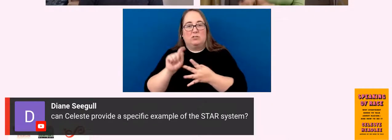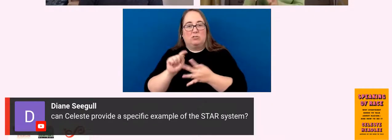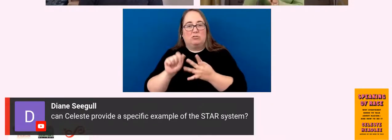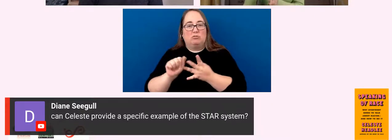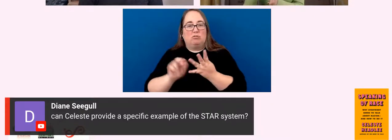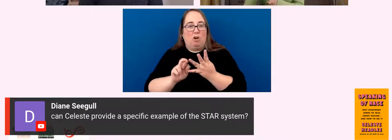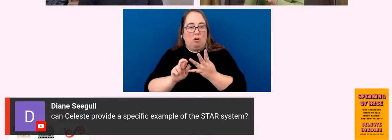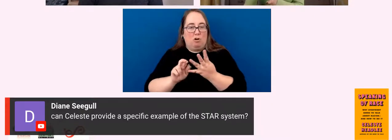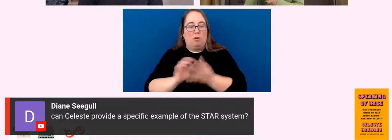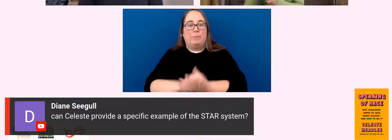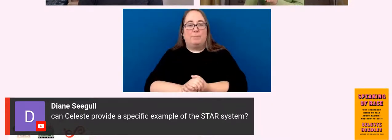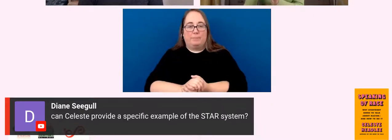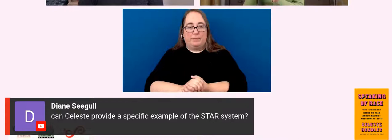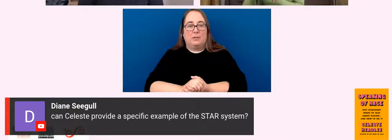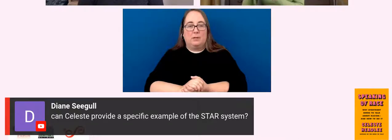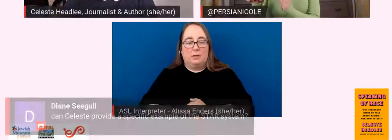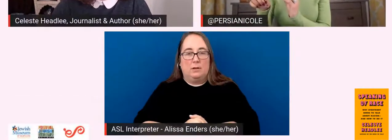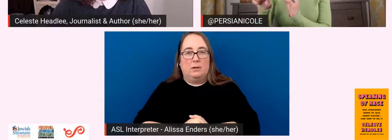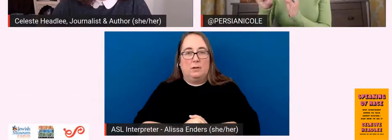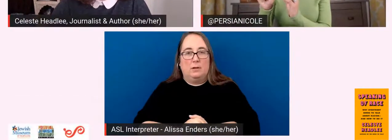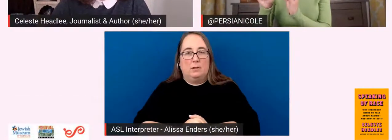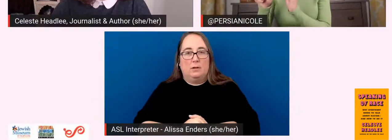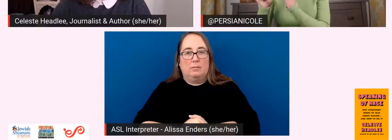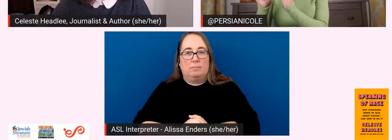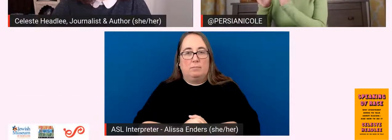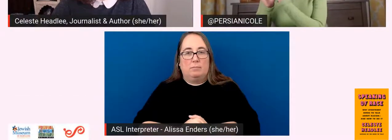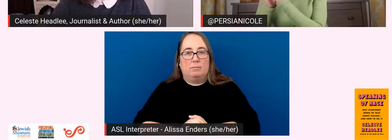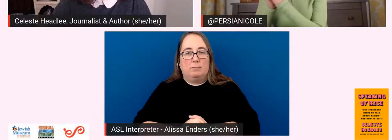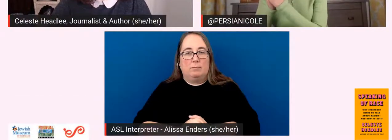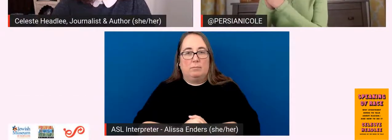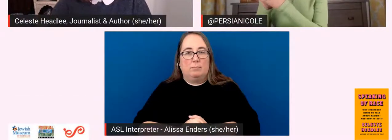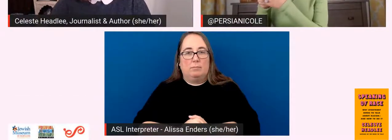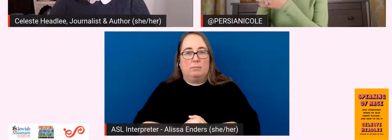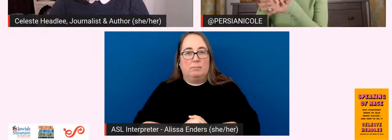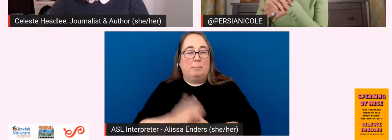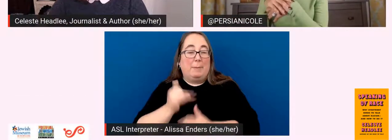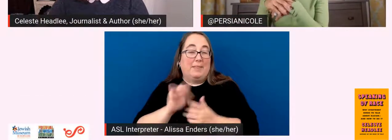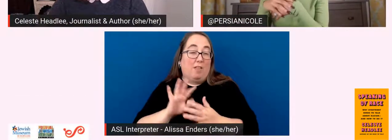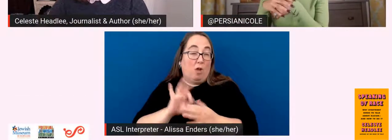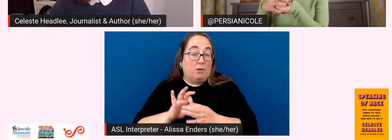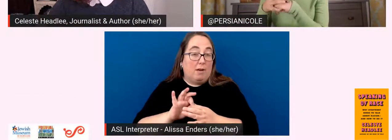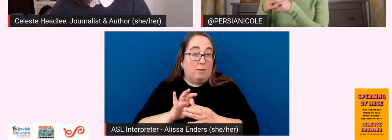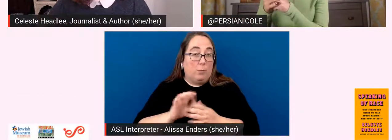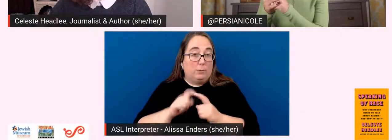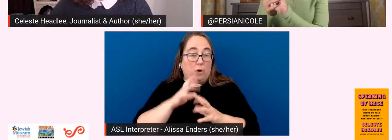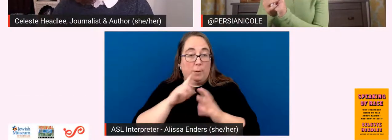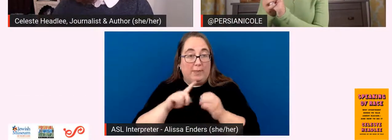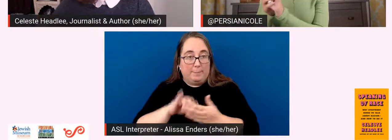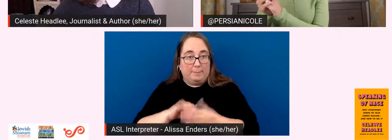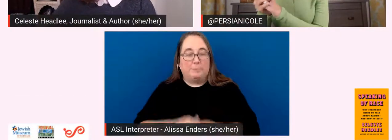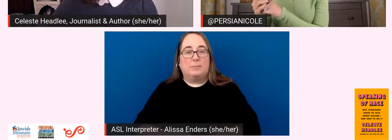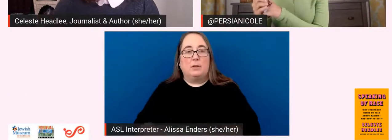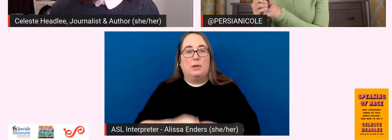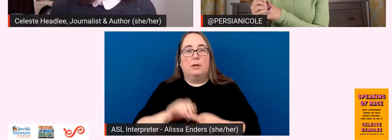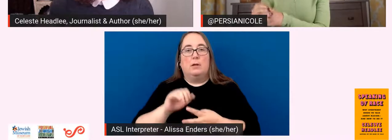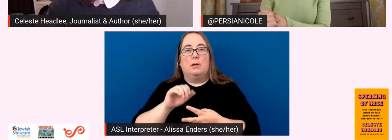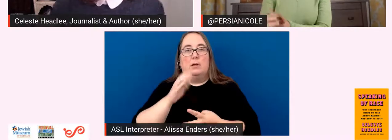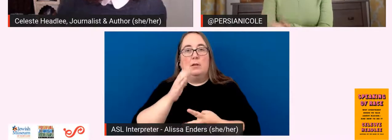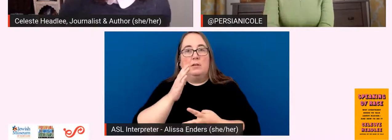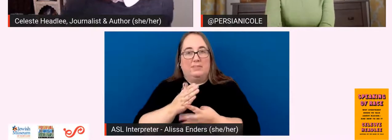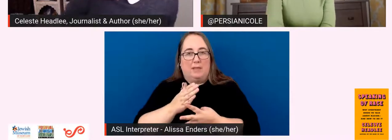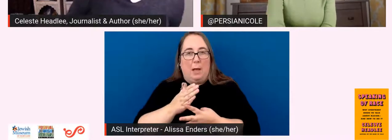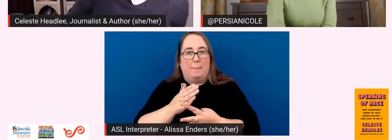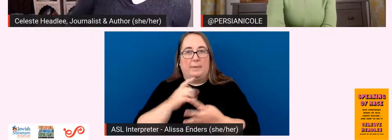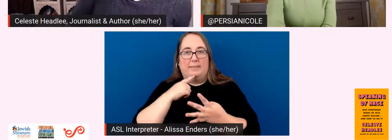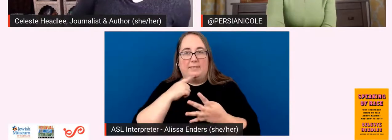system? So I know you talked a little bit about it. They might have just logged on when you were finished. Sure. So stop, tell, assist, restore. Let's